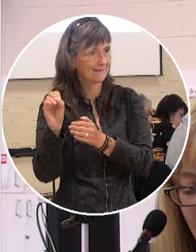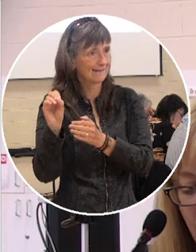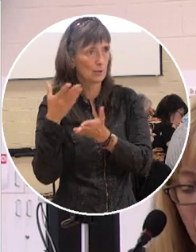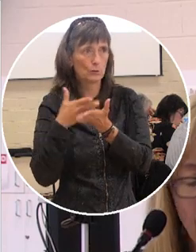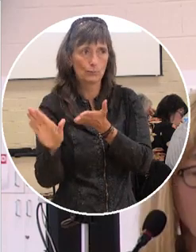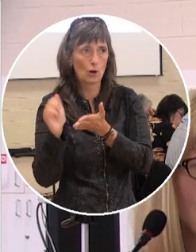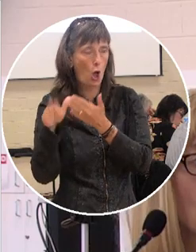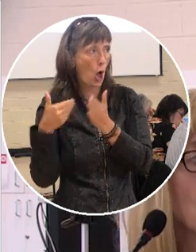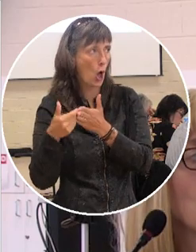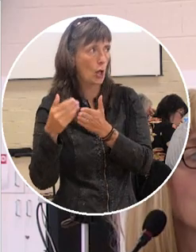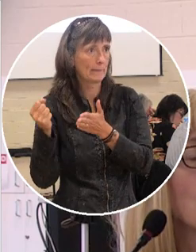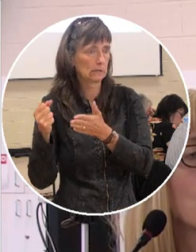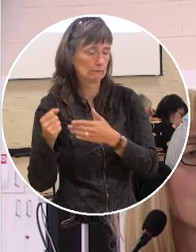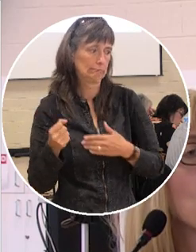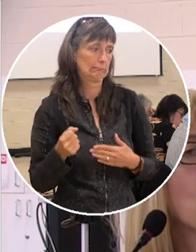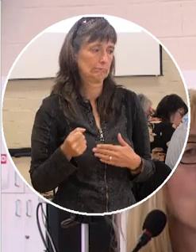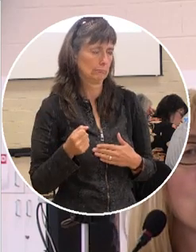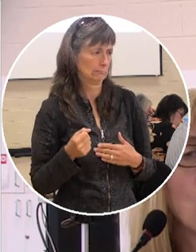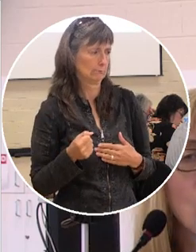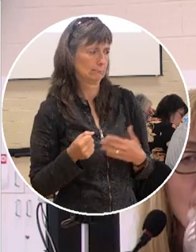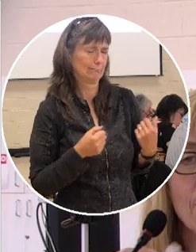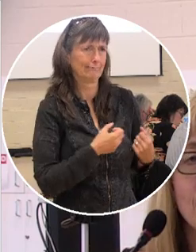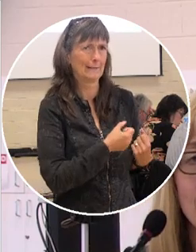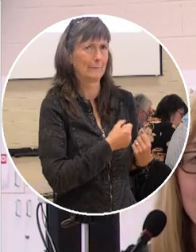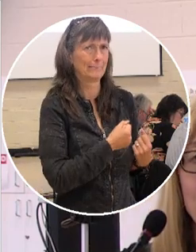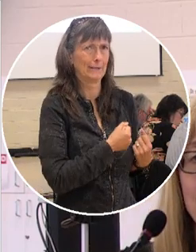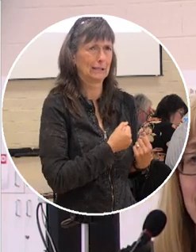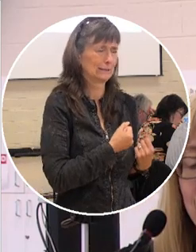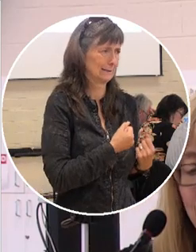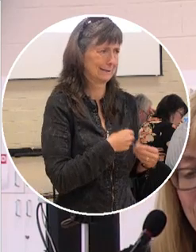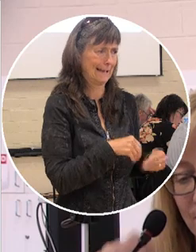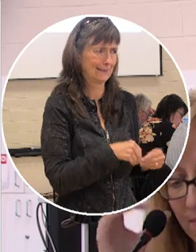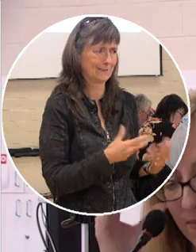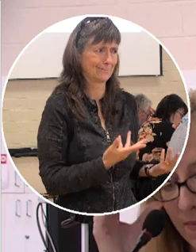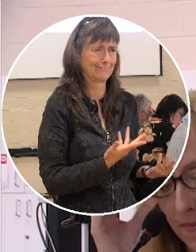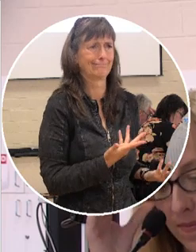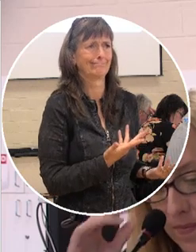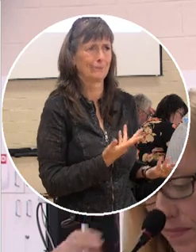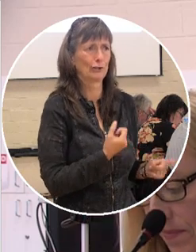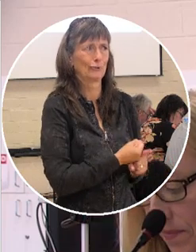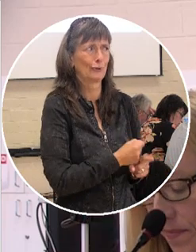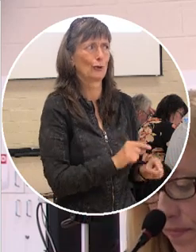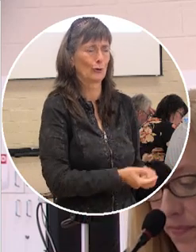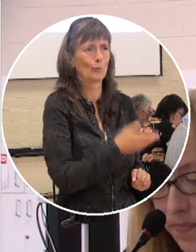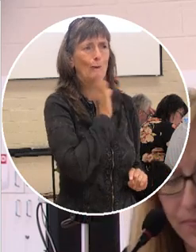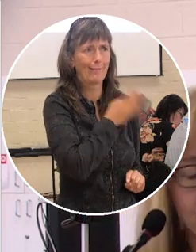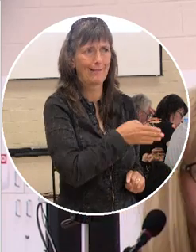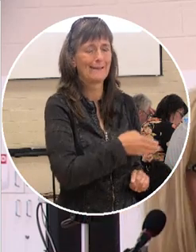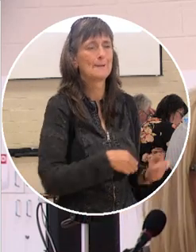of course, this doesn't bode very well for milk sales. And